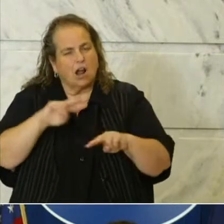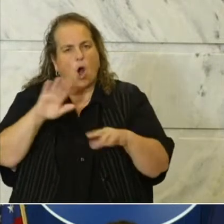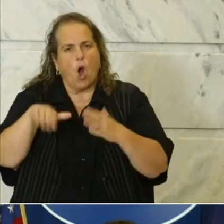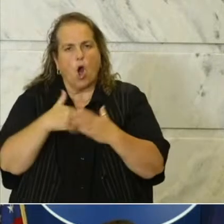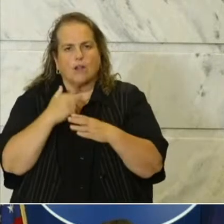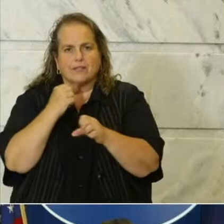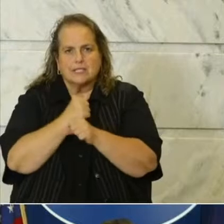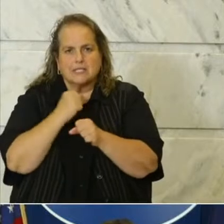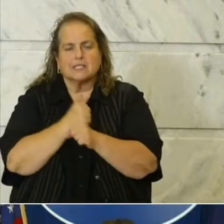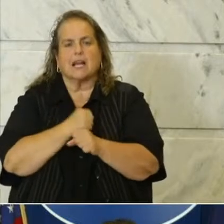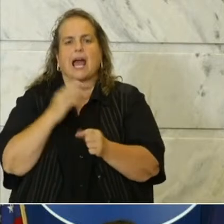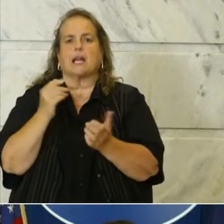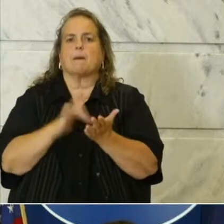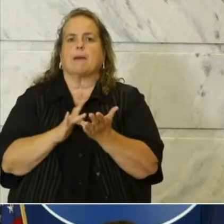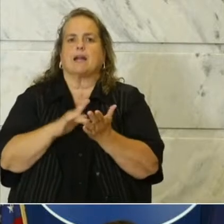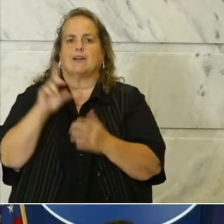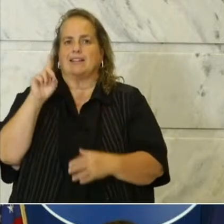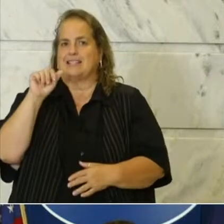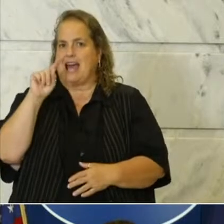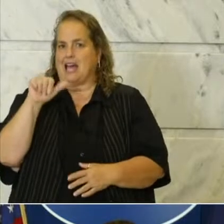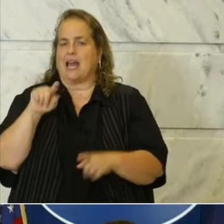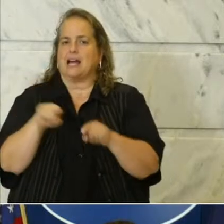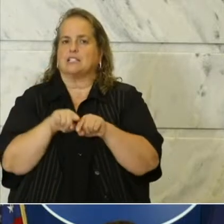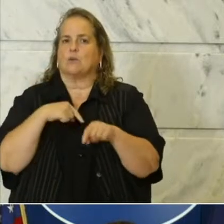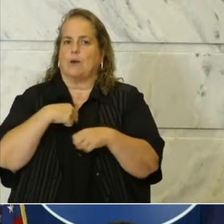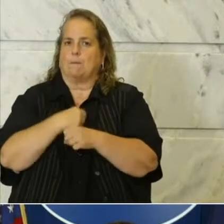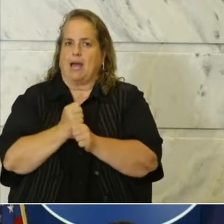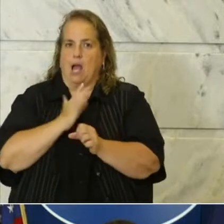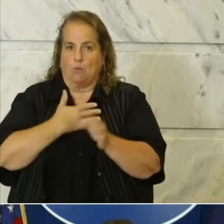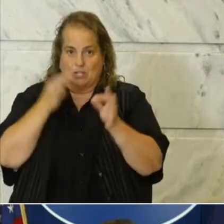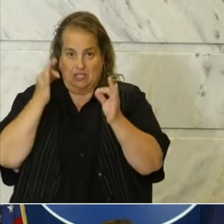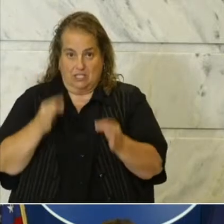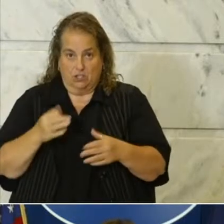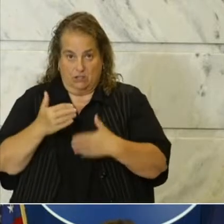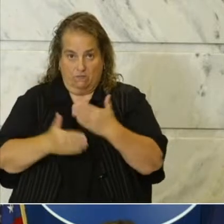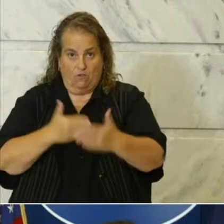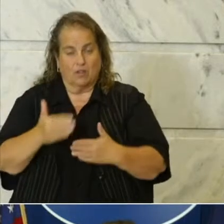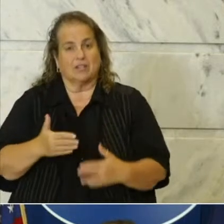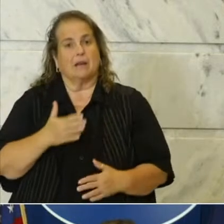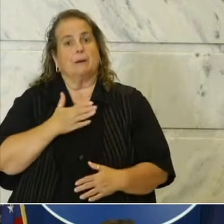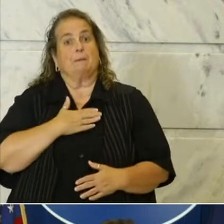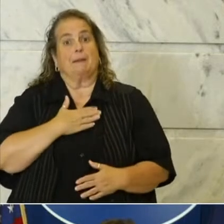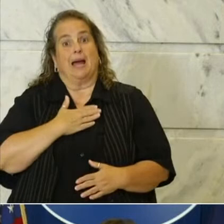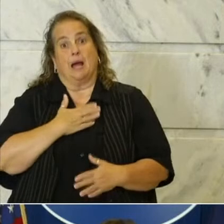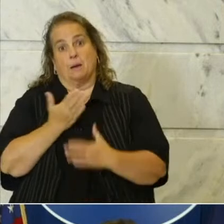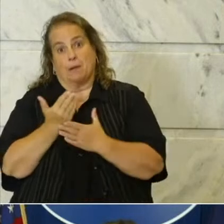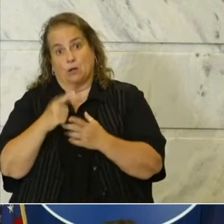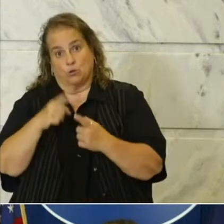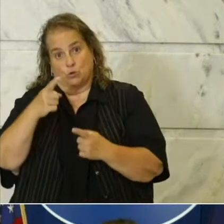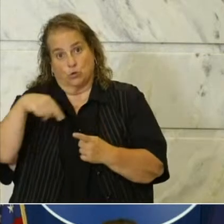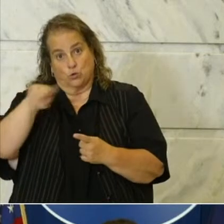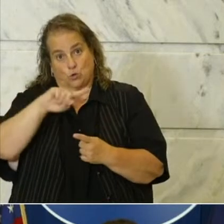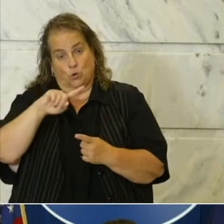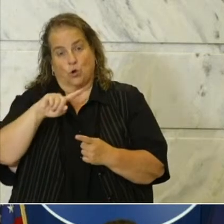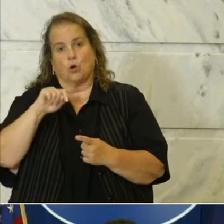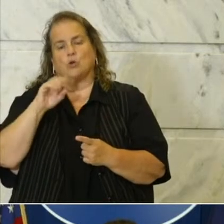and the medical data as we make our decisions moving forward. My plea to you is to stay with us and to stay